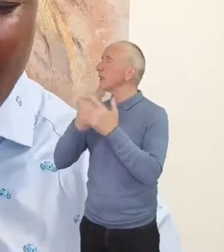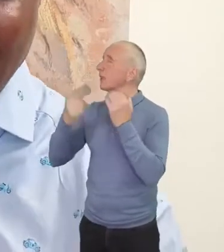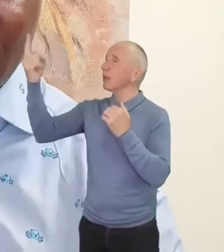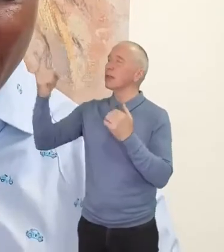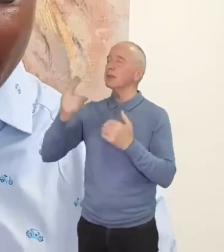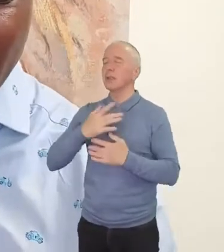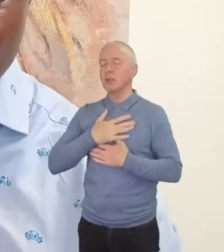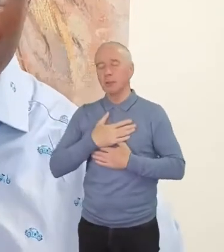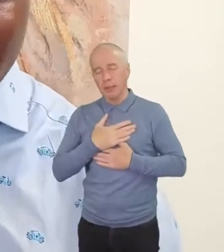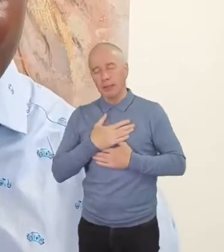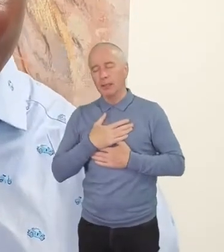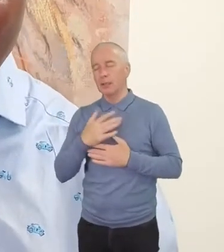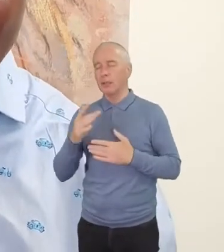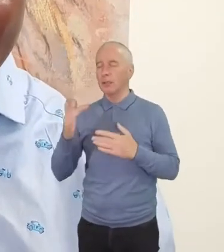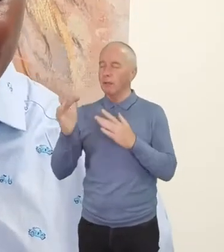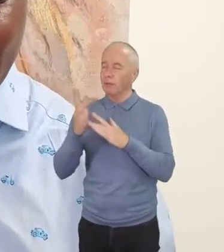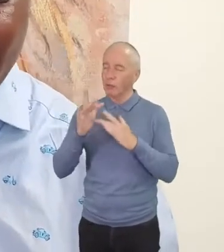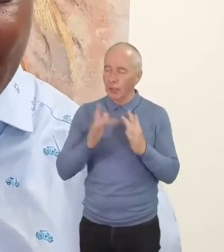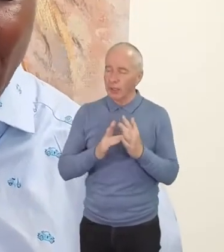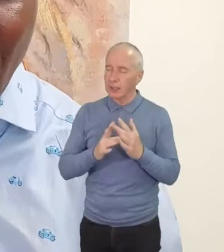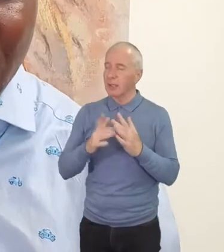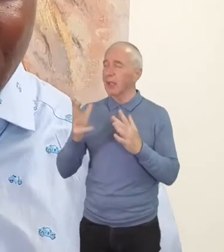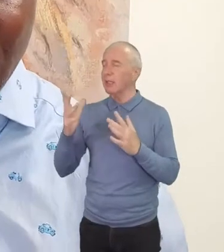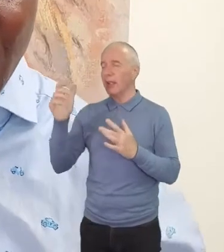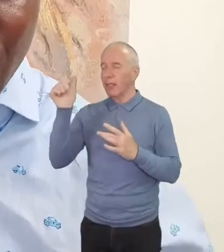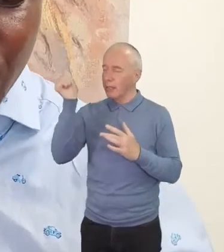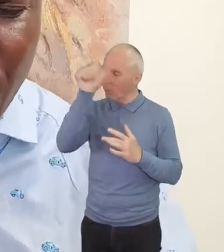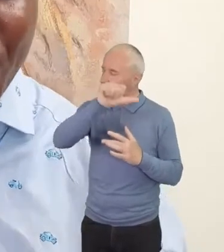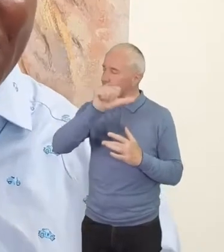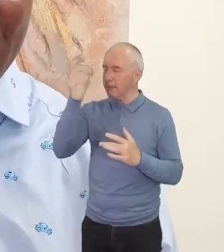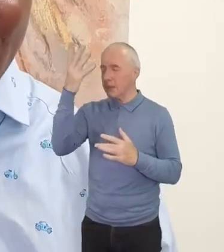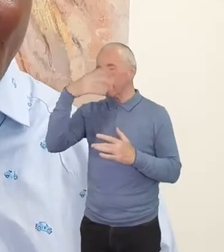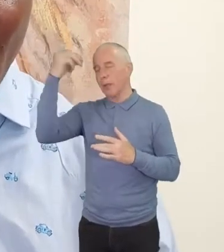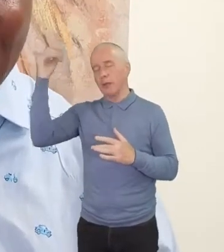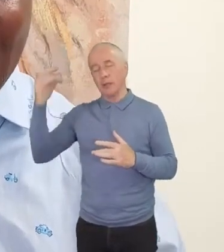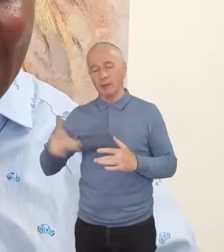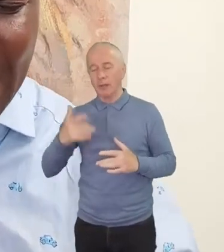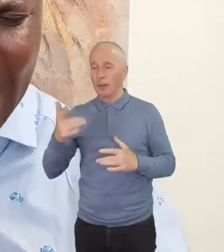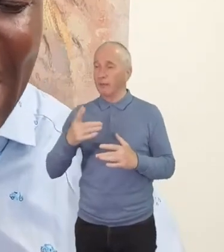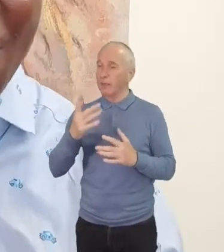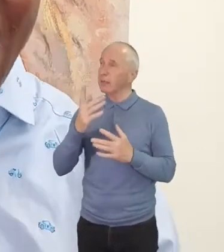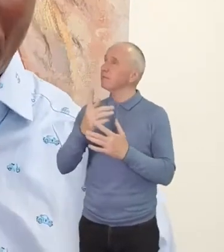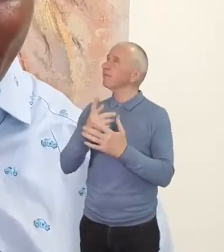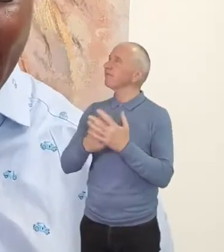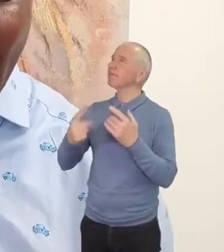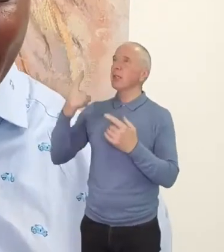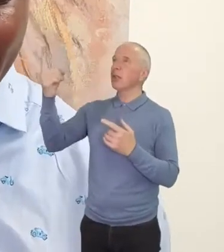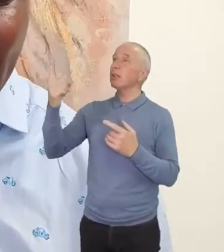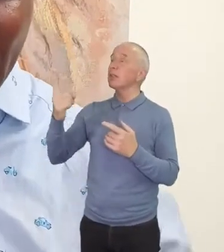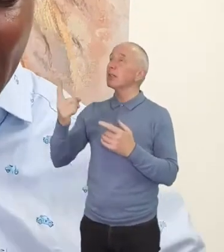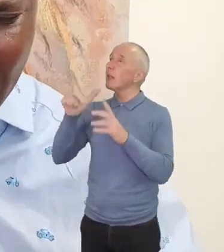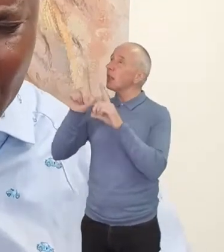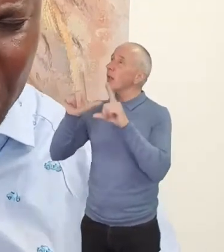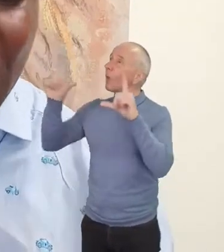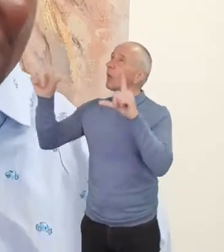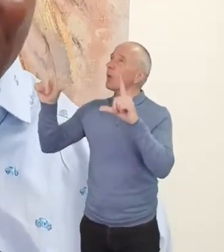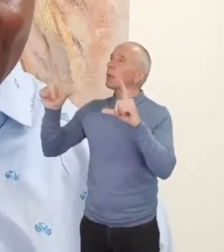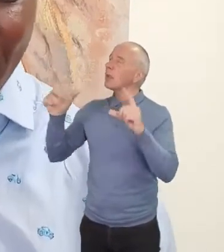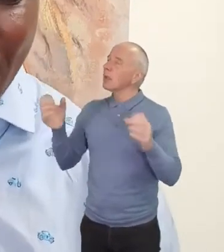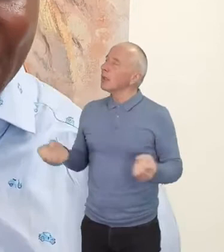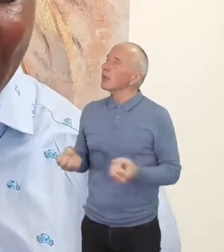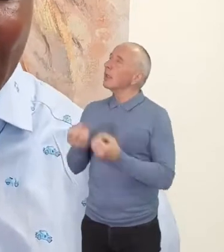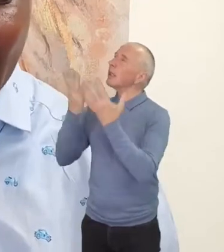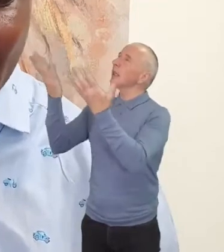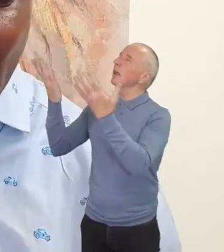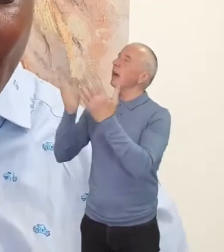in the wisdom of the Spirit of the living God. So for this, Lord, hear our prayer in